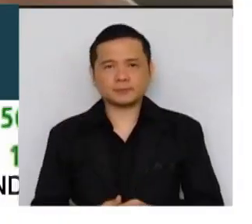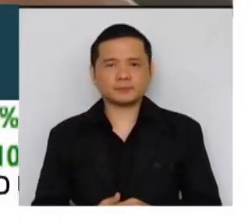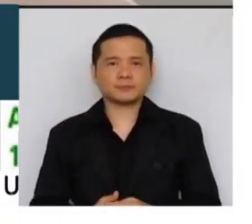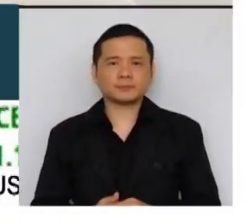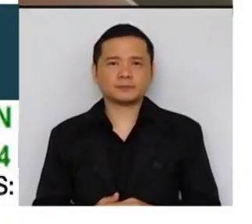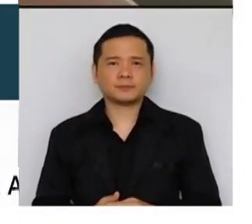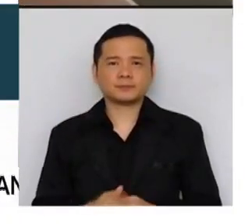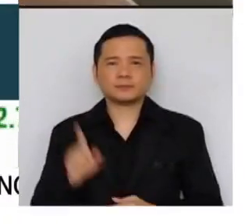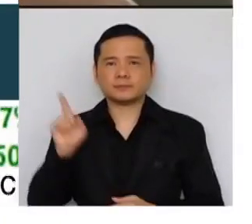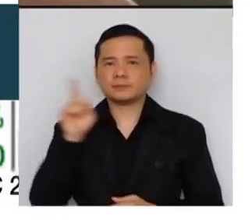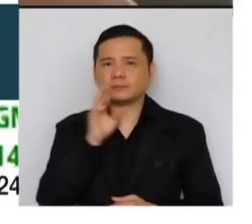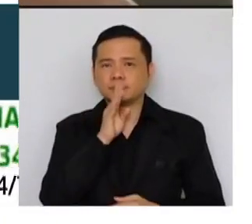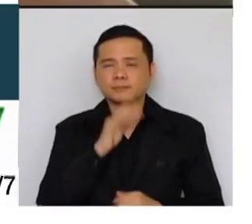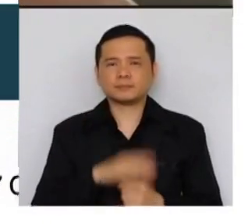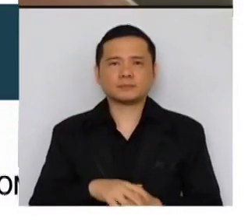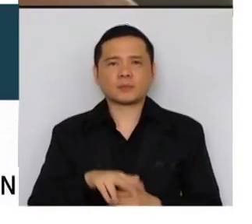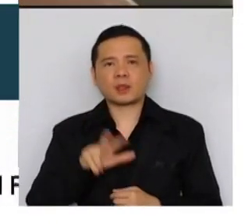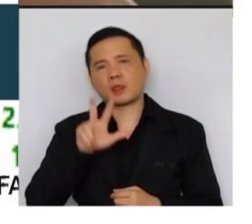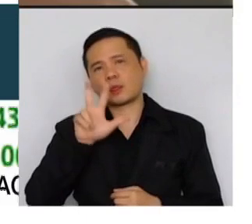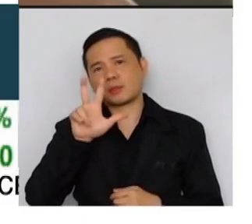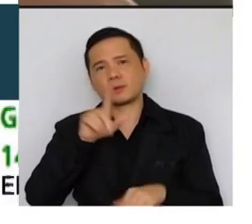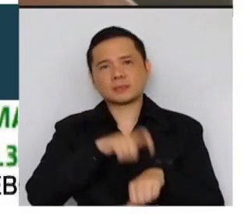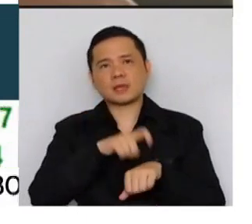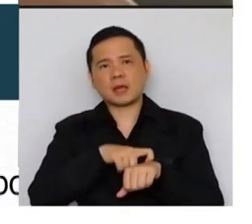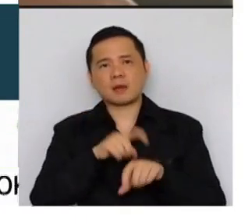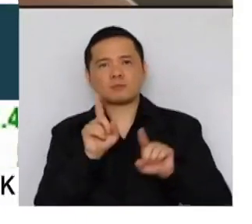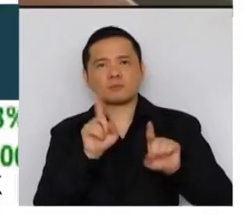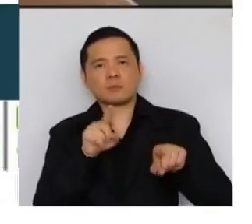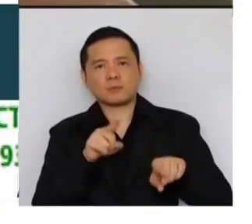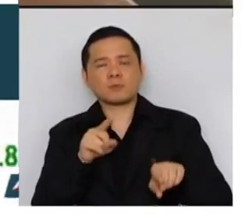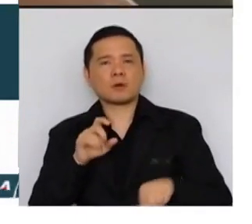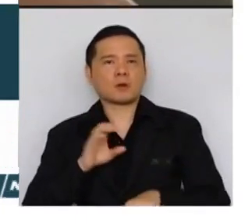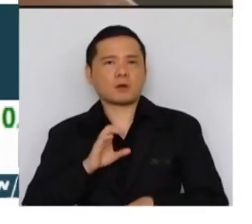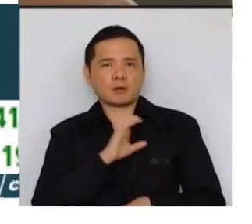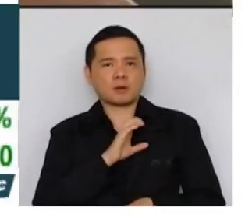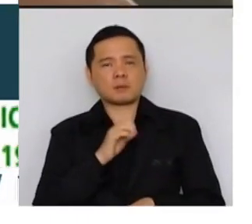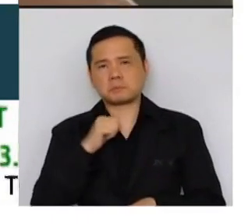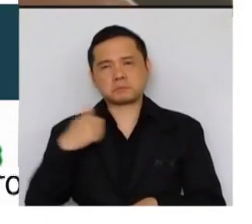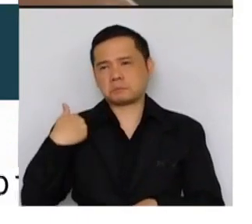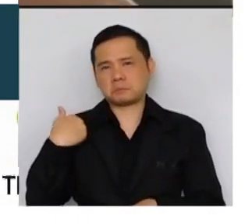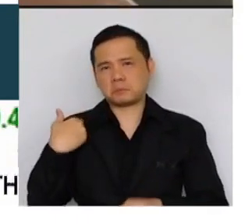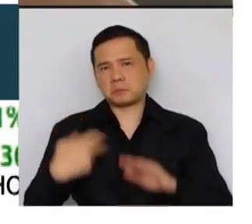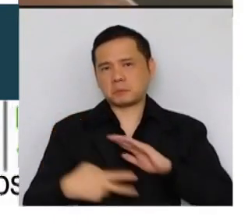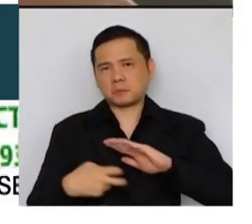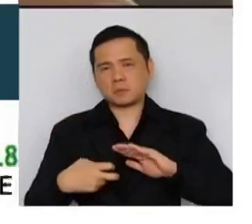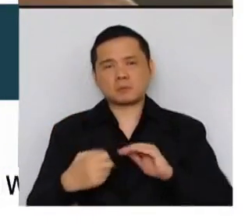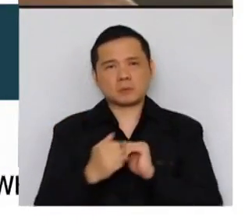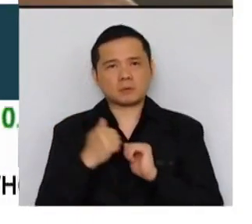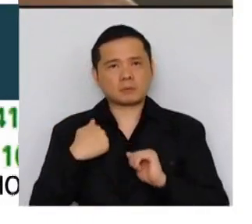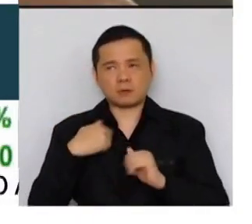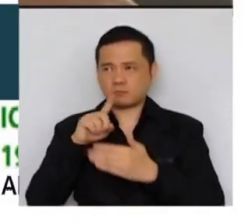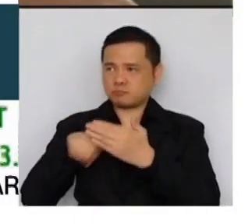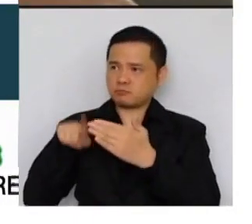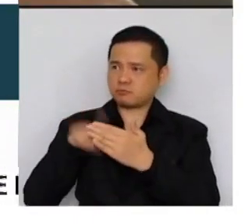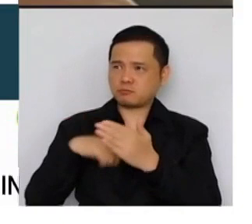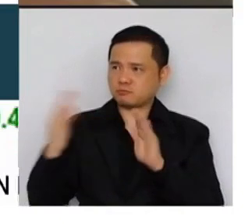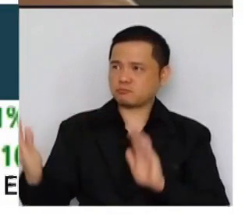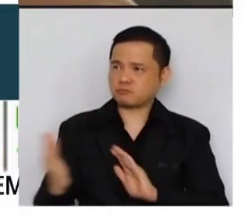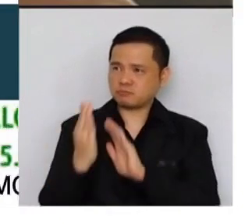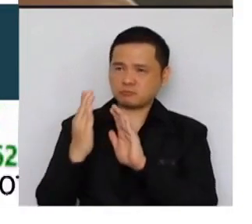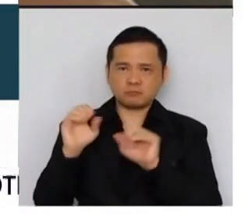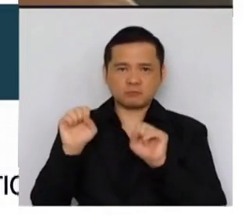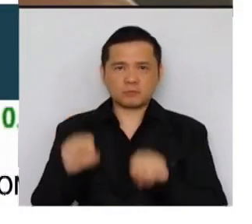Tatlong termino ako sa Kongreso, hindi ako nagnakaw dyan, hindi ako nagpayaman dyan. Kaya I can always criticize them face to face because wala